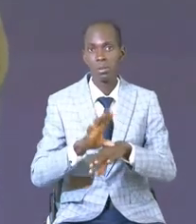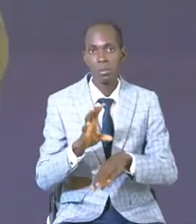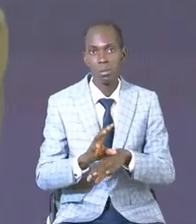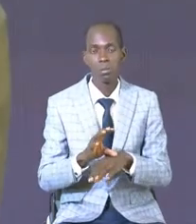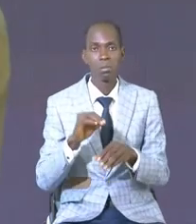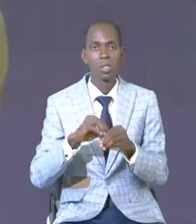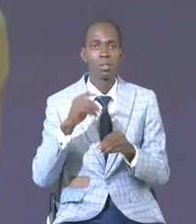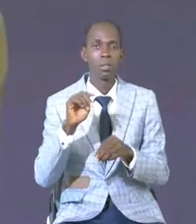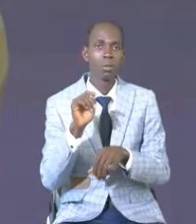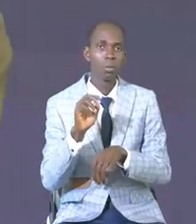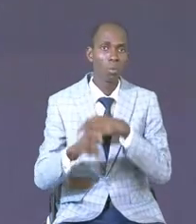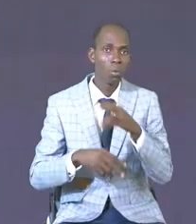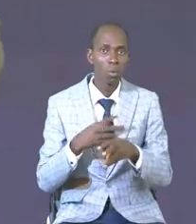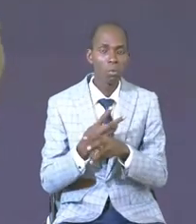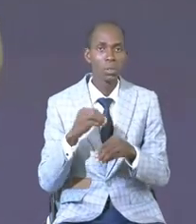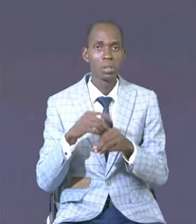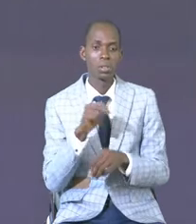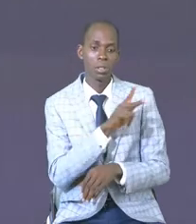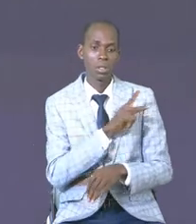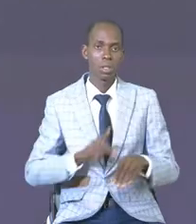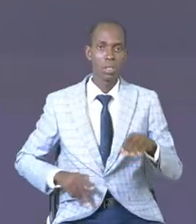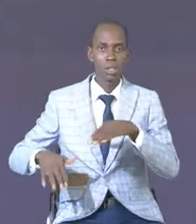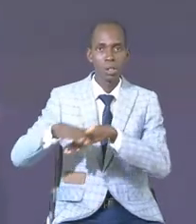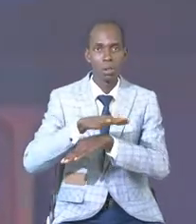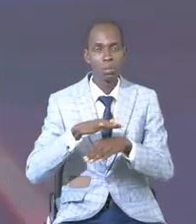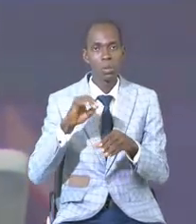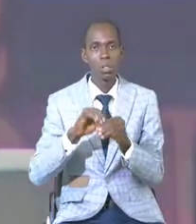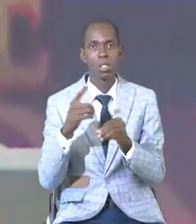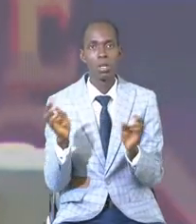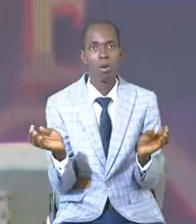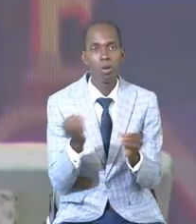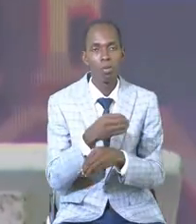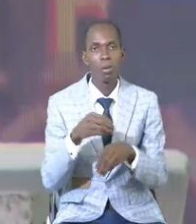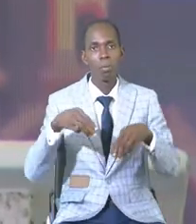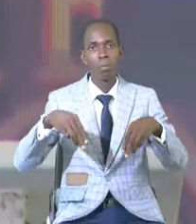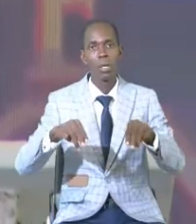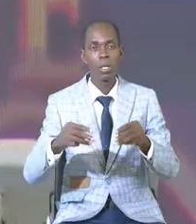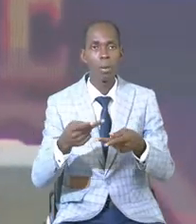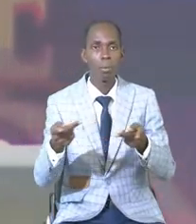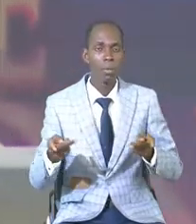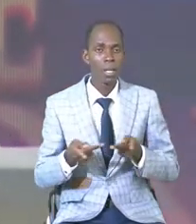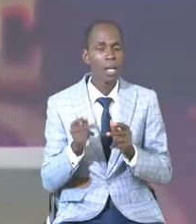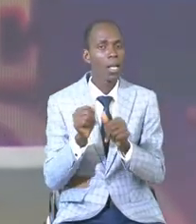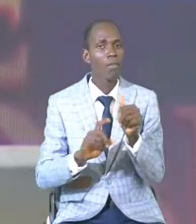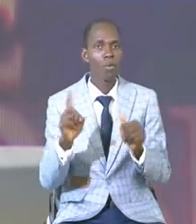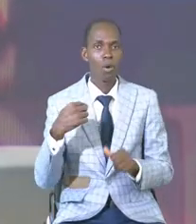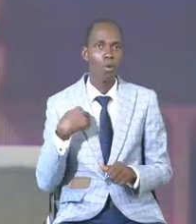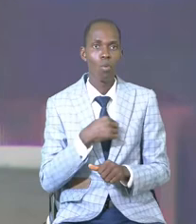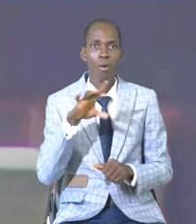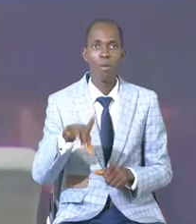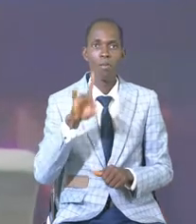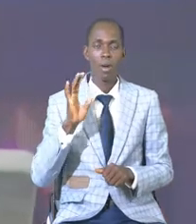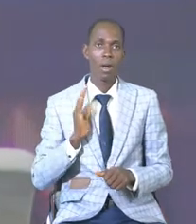world, in the kingdom, in the office, in the marketplace, anywhere we find ourselves, he